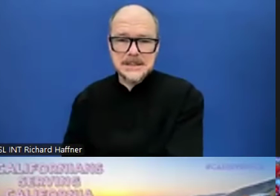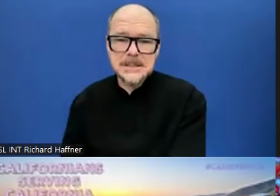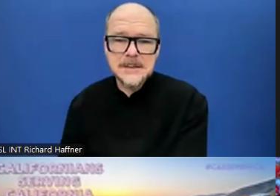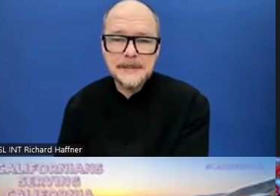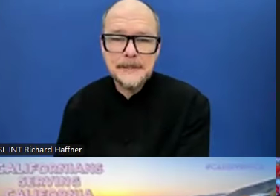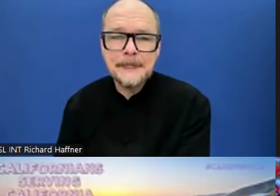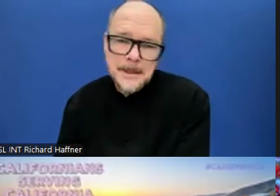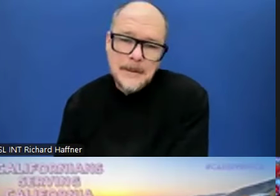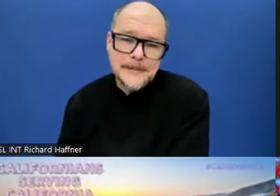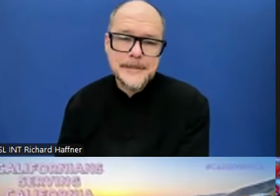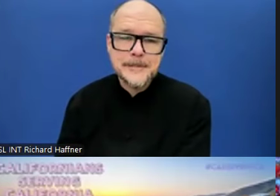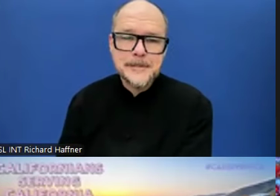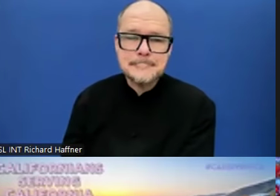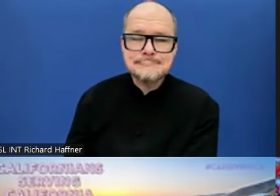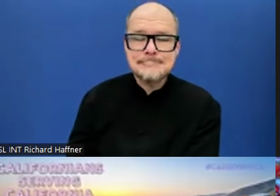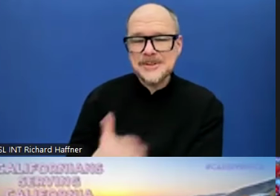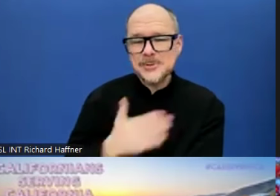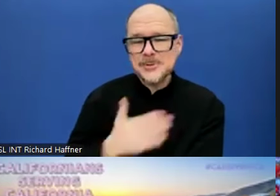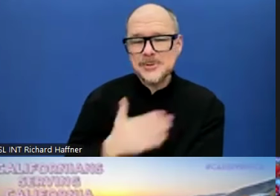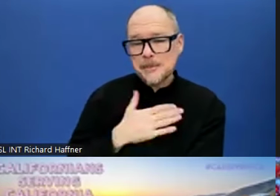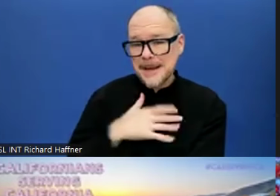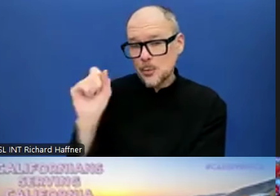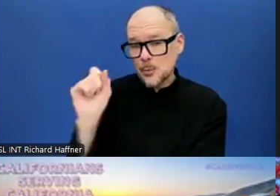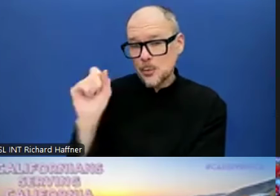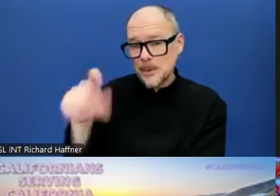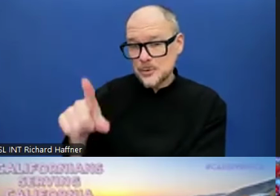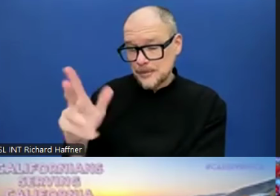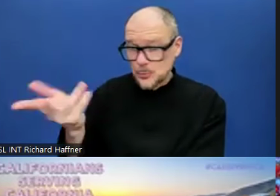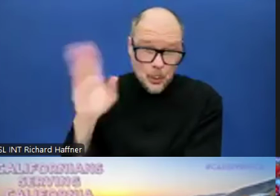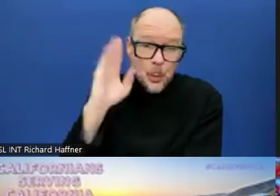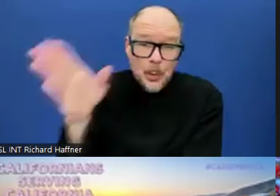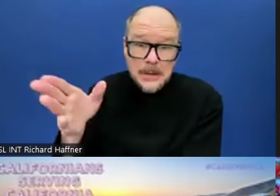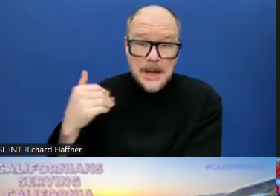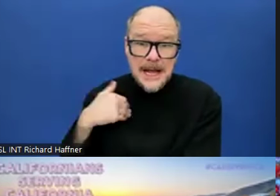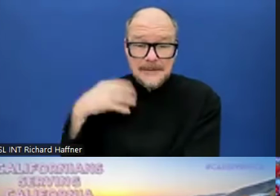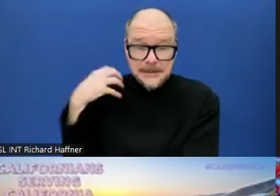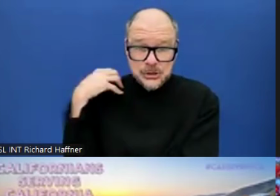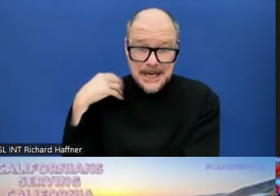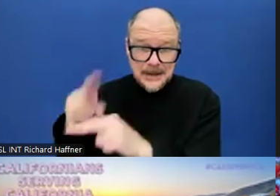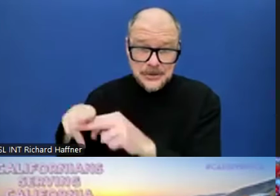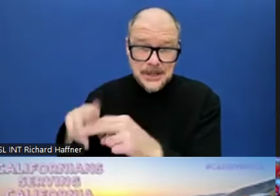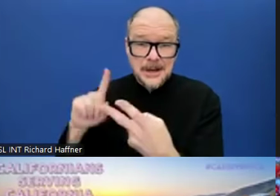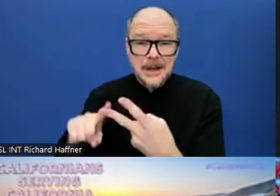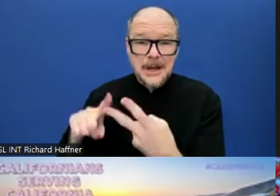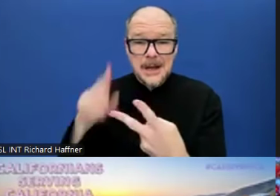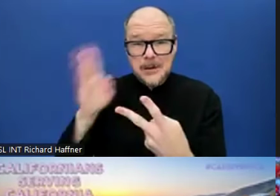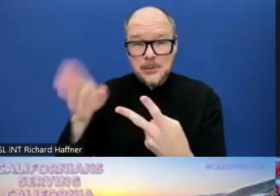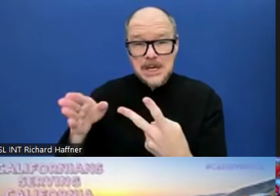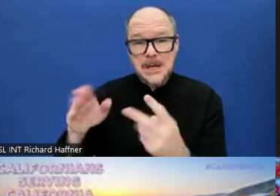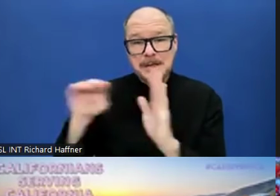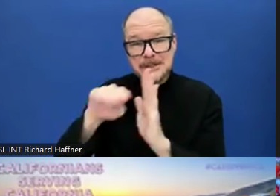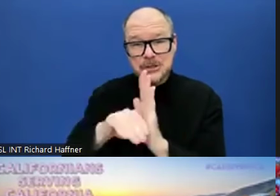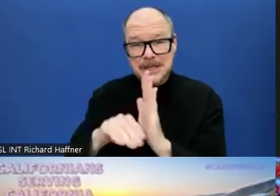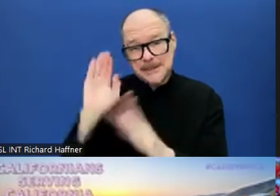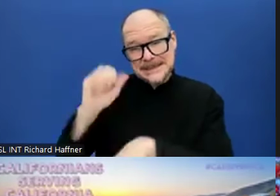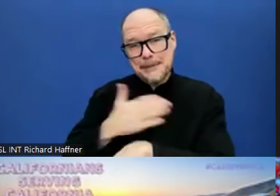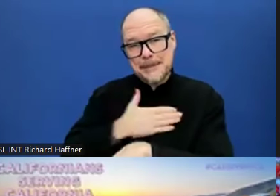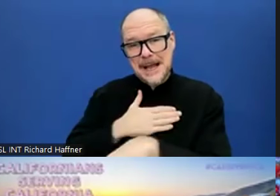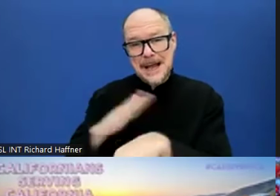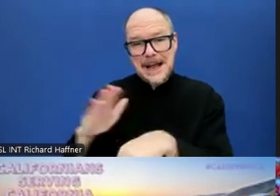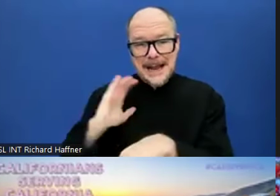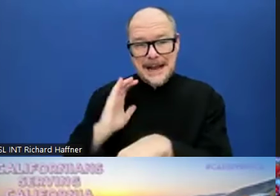So thanks, Sherry. My question is, will there be a chair, and also the agenda should be set by our committee, entire